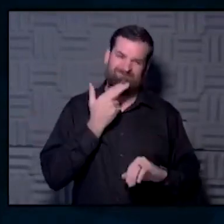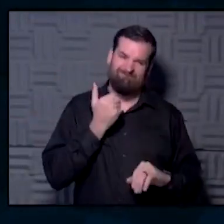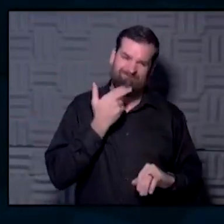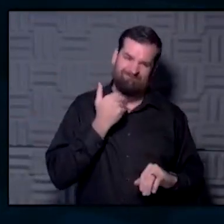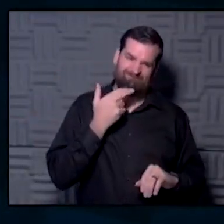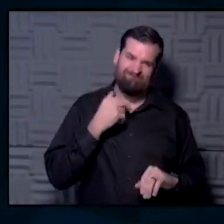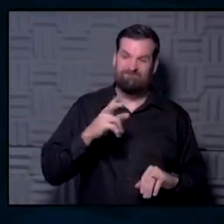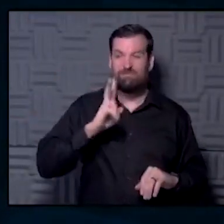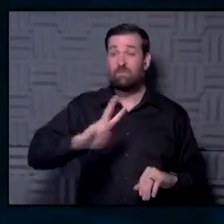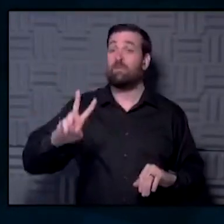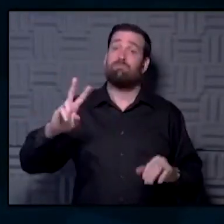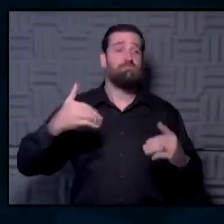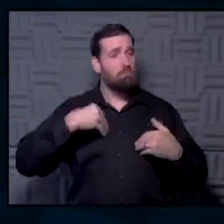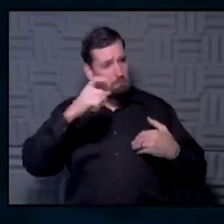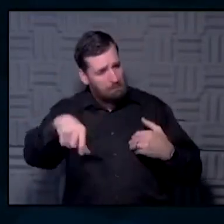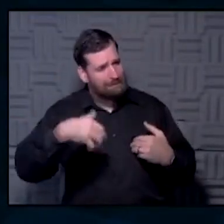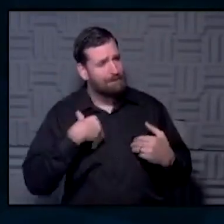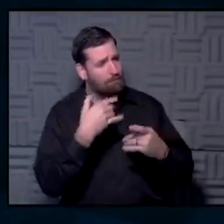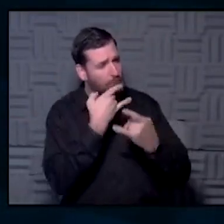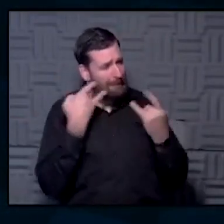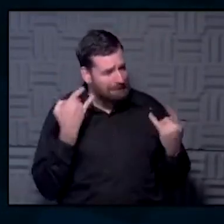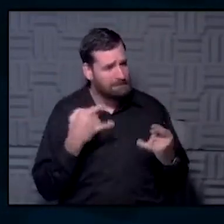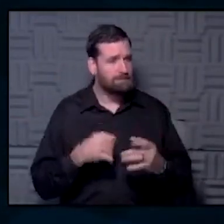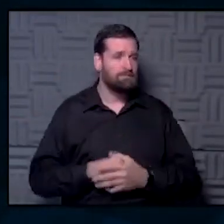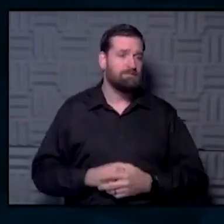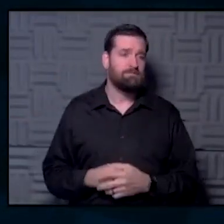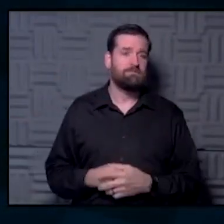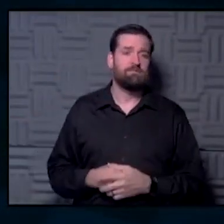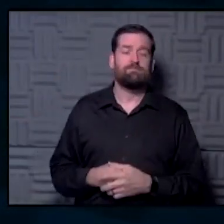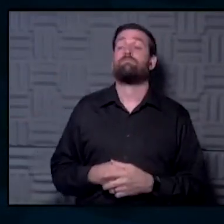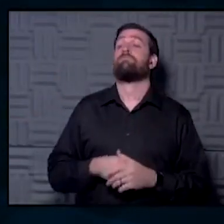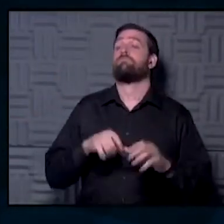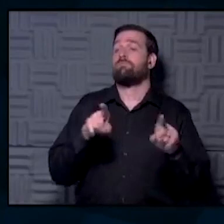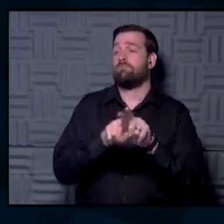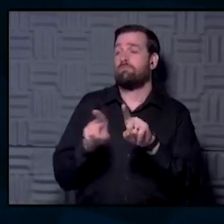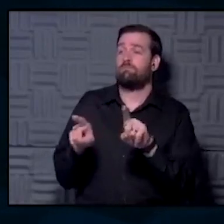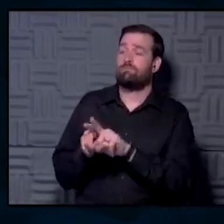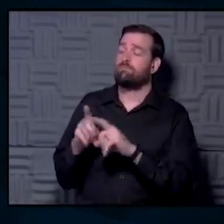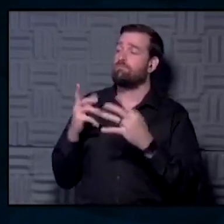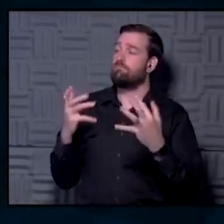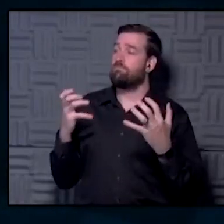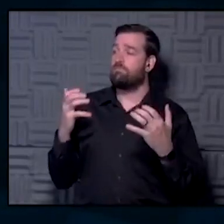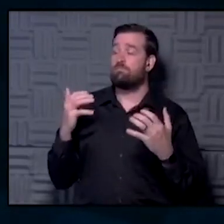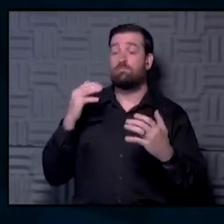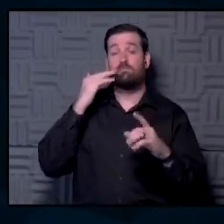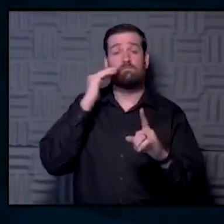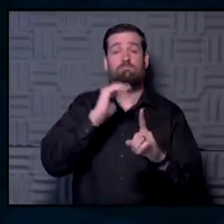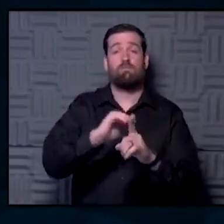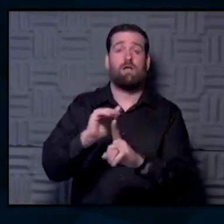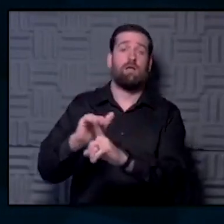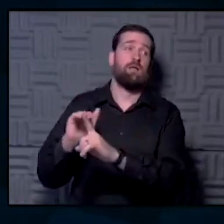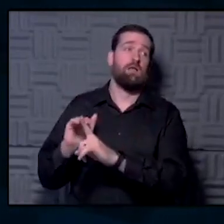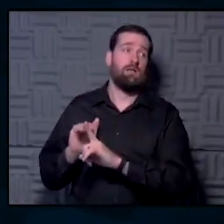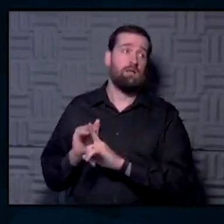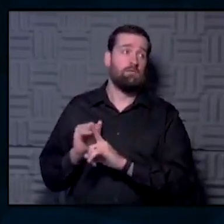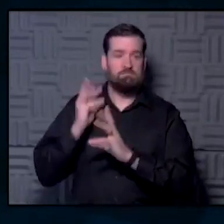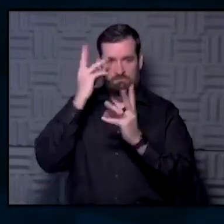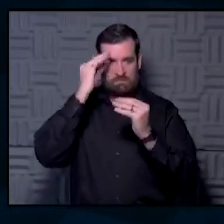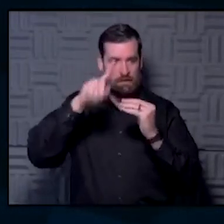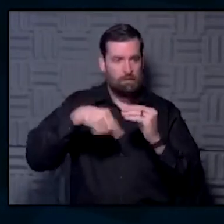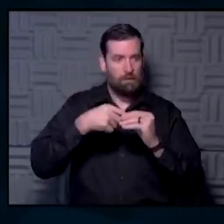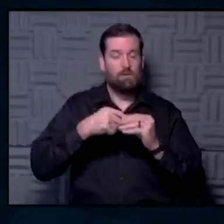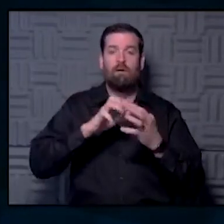when a 2-year-old says, "Hey, I got to have my mask on." So we also want to remind you to think about how you